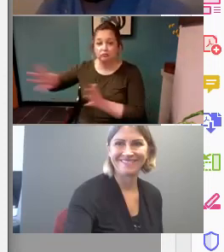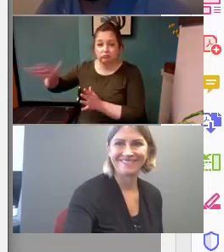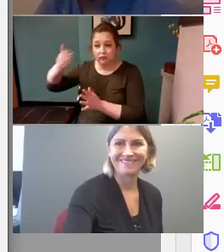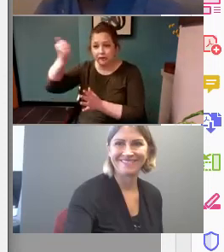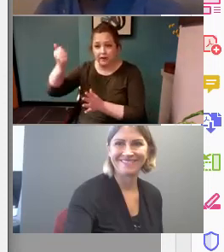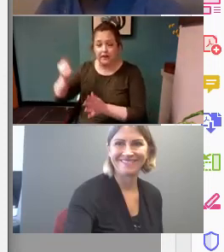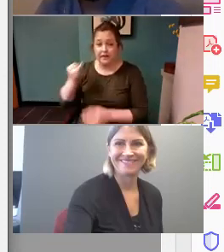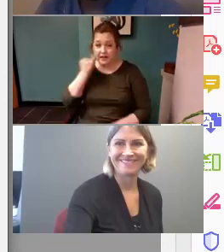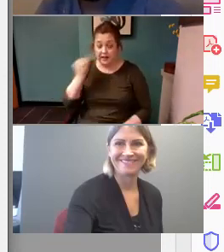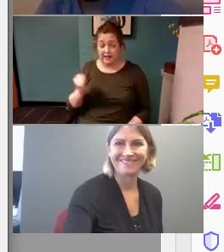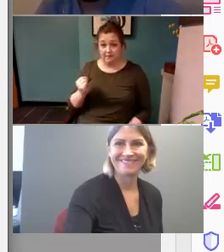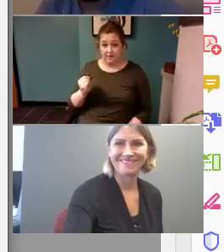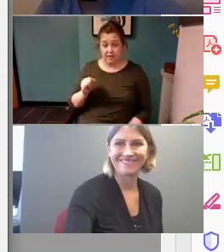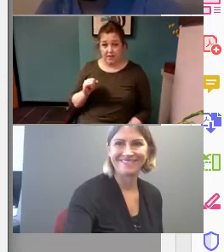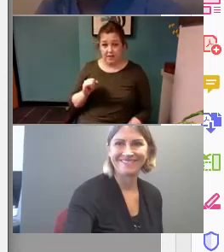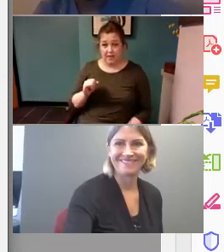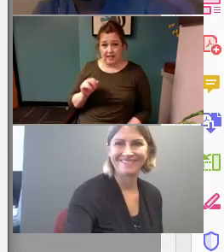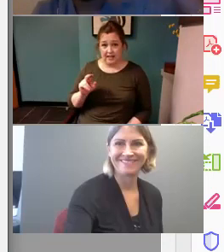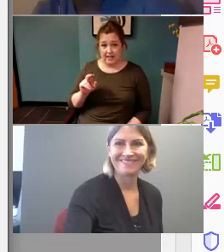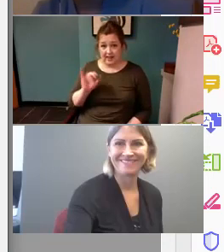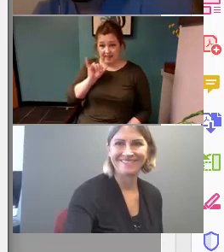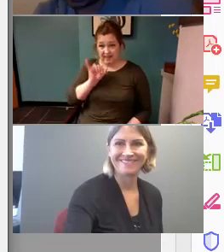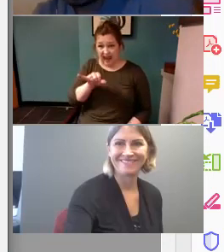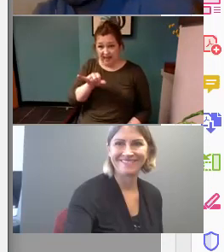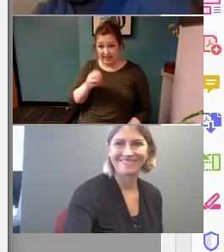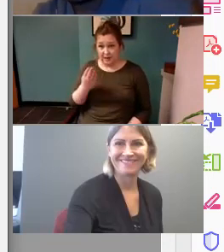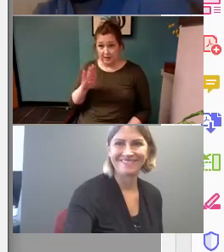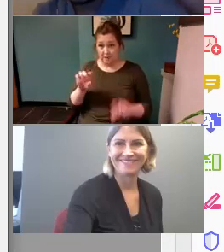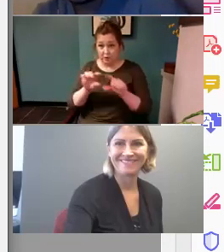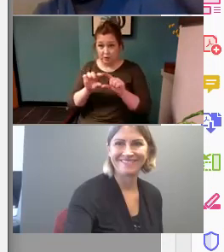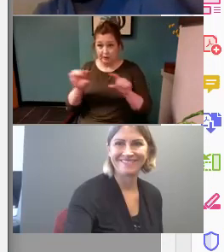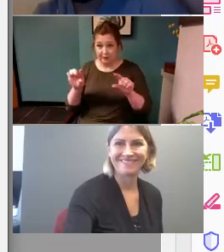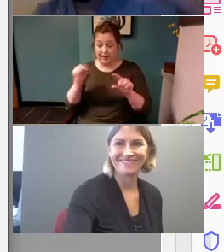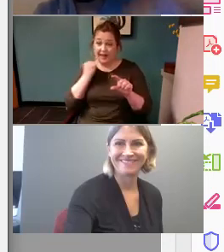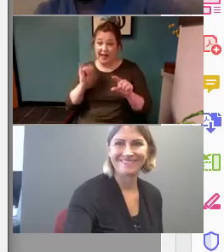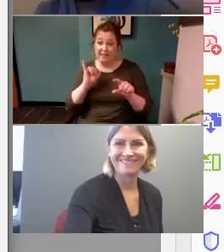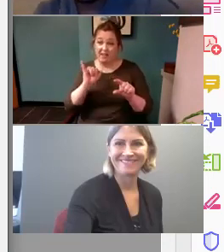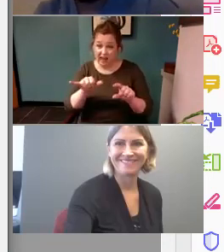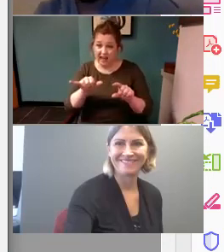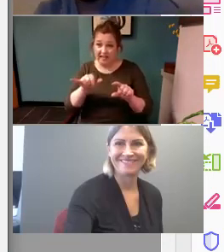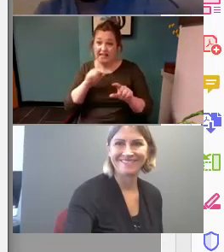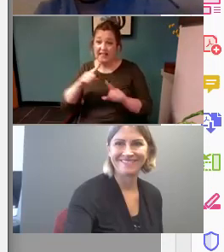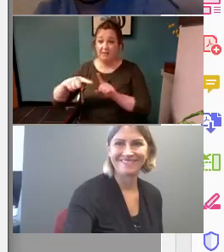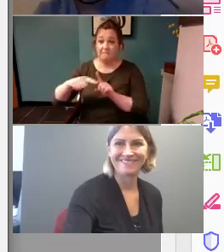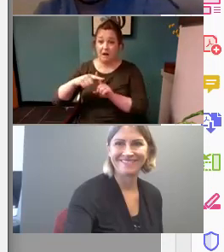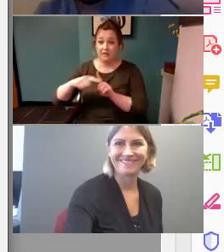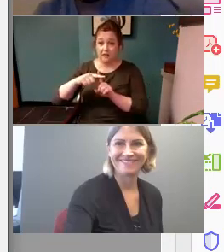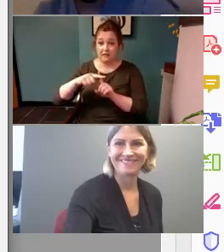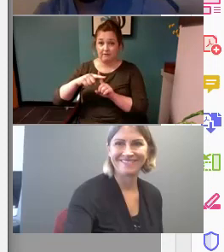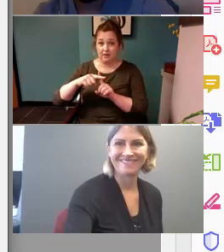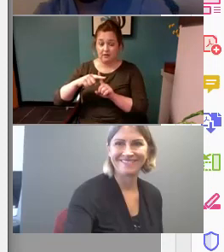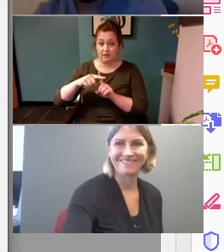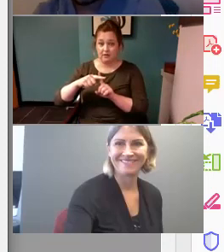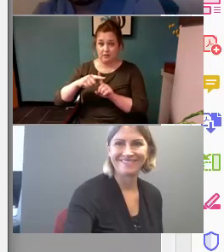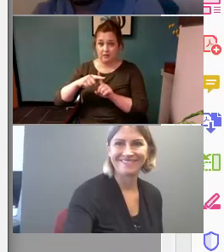c minus 1, this particular equation was positive, right? If this particular equation,